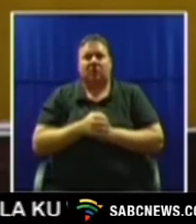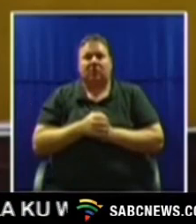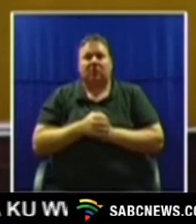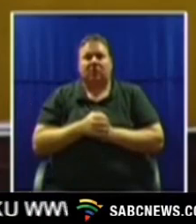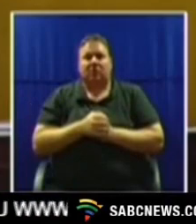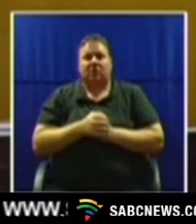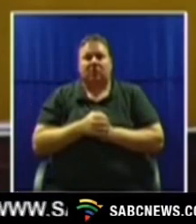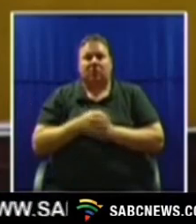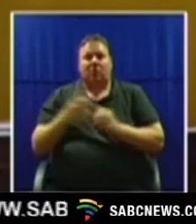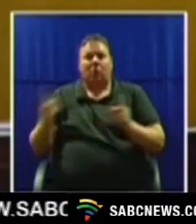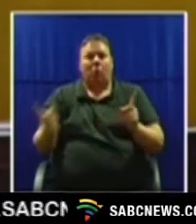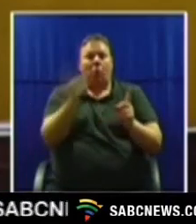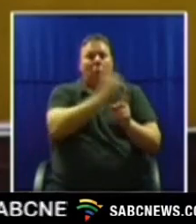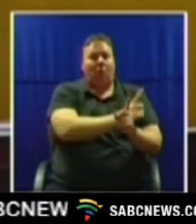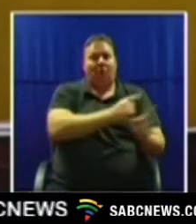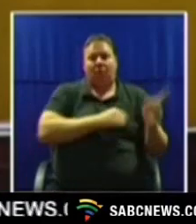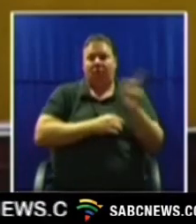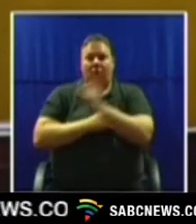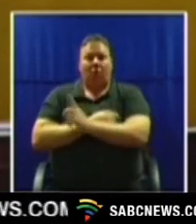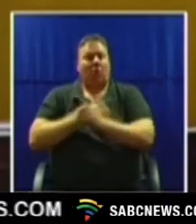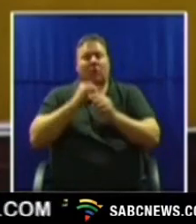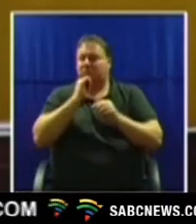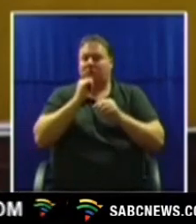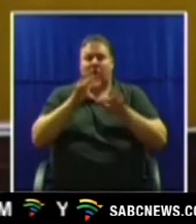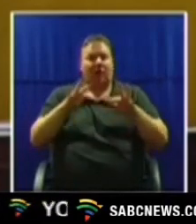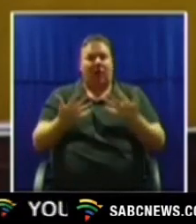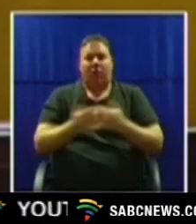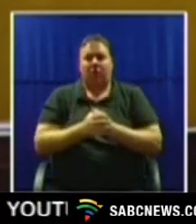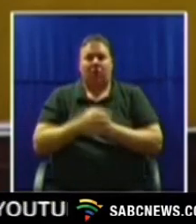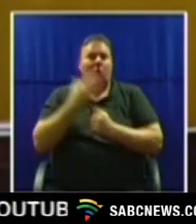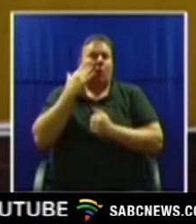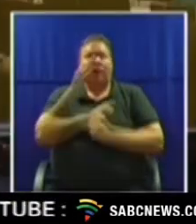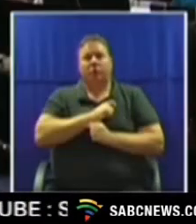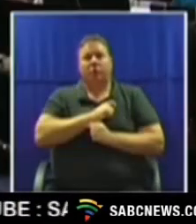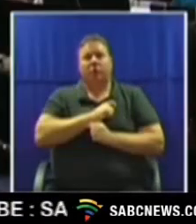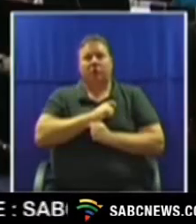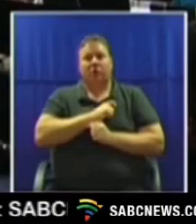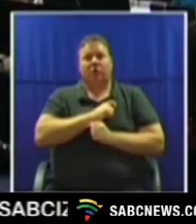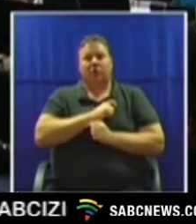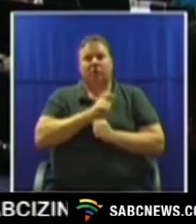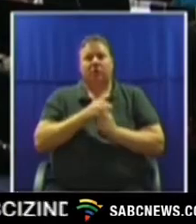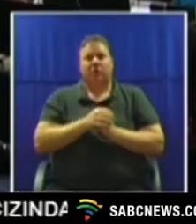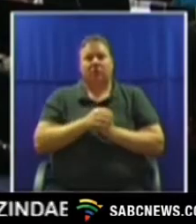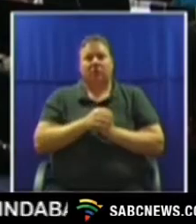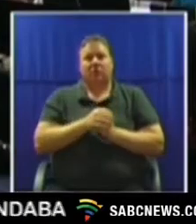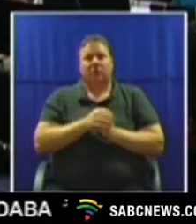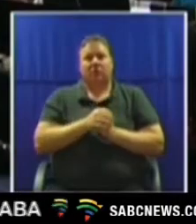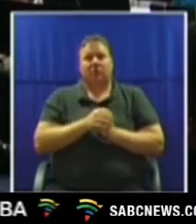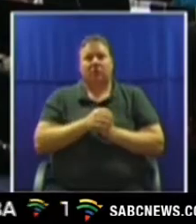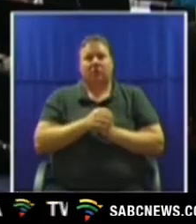floor from the one side to the other for as long as the mace is there. Lenkulumo mpikiswano iyaqhubeka.